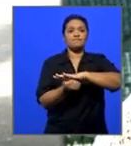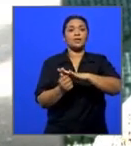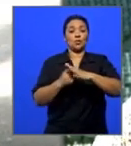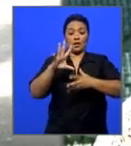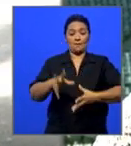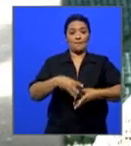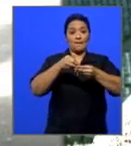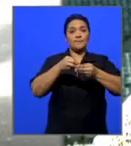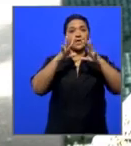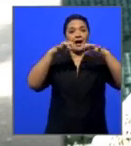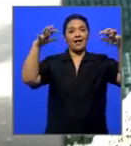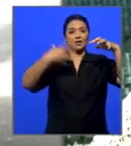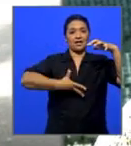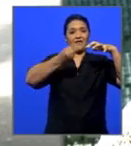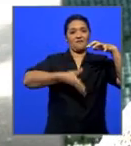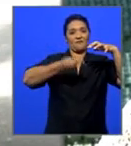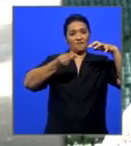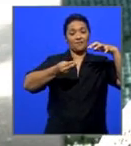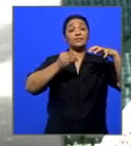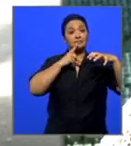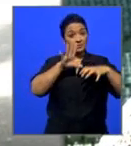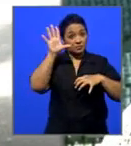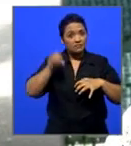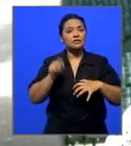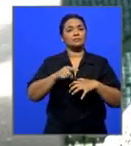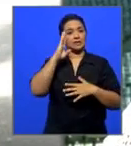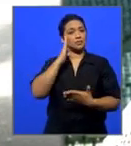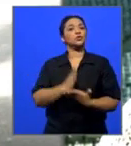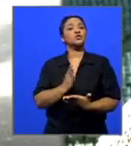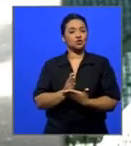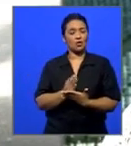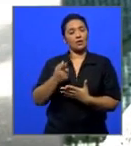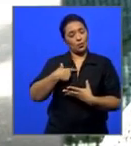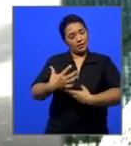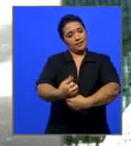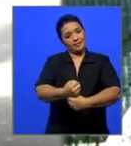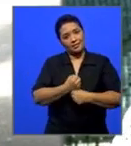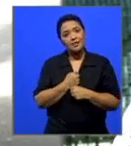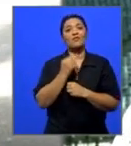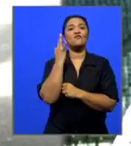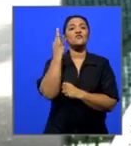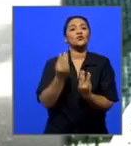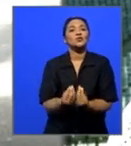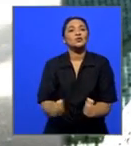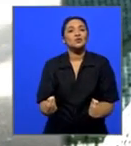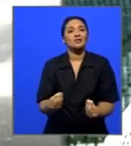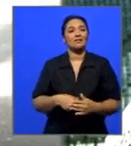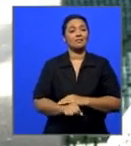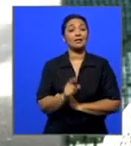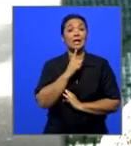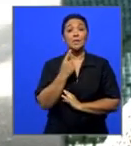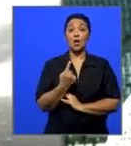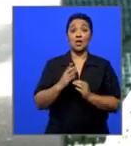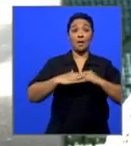So whatever is out there, South Africa must rest assured that it will be in SARIS, it will be preserved for our future generations. So it's not